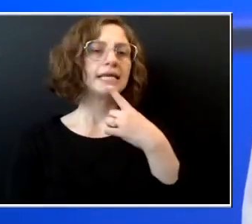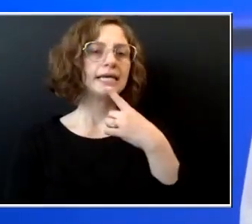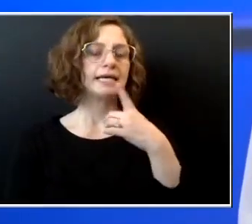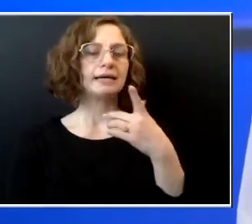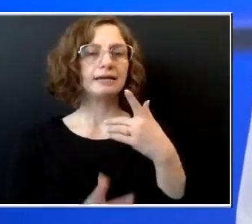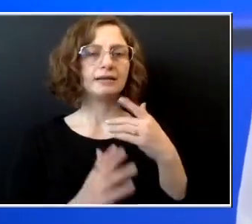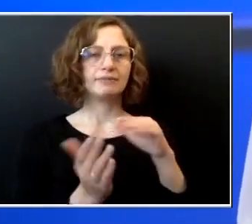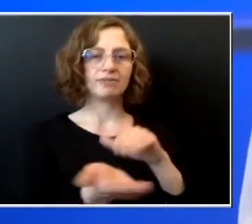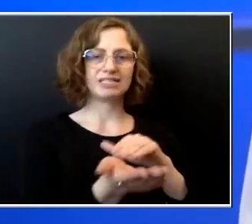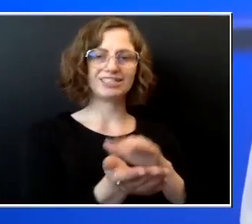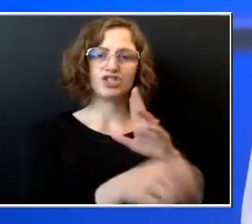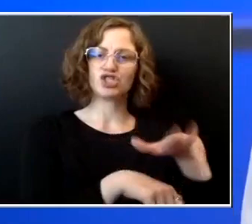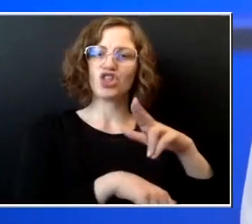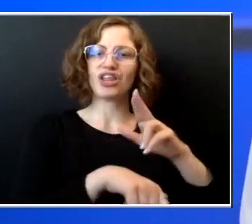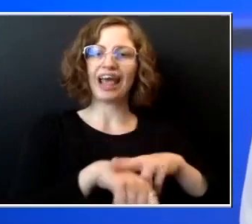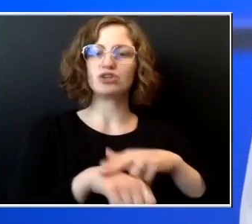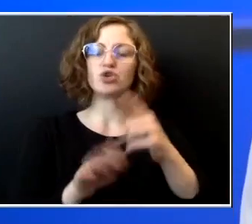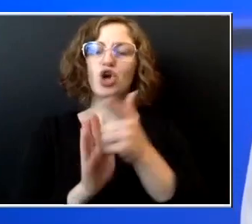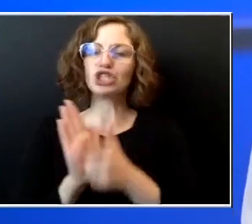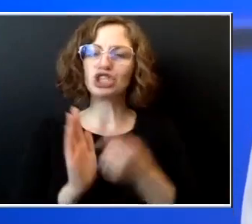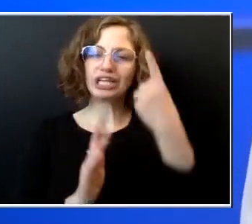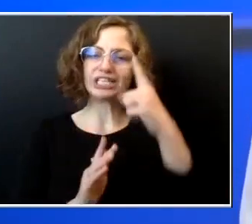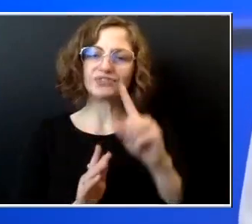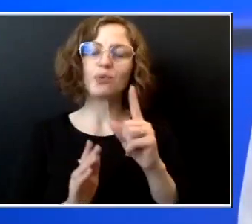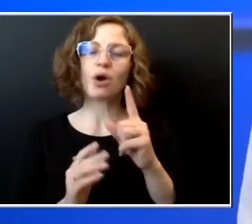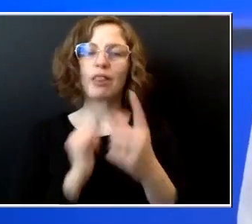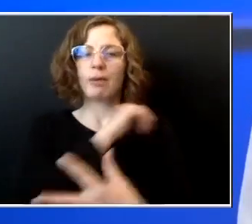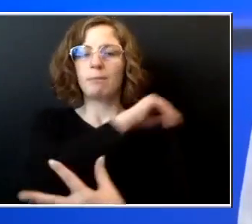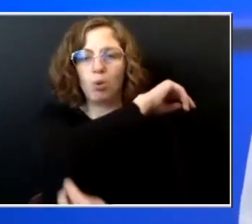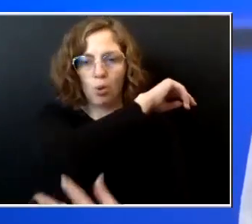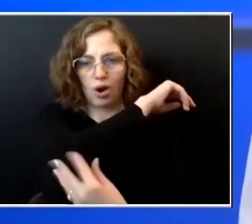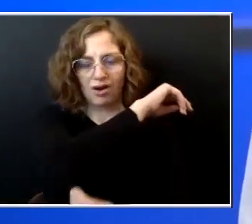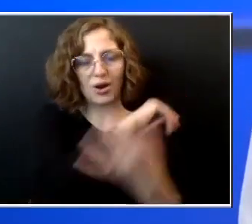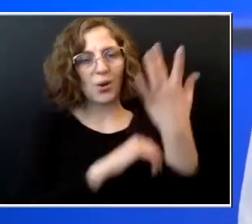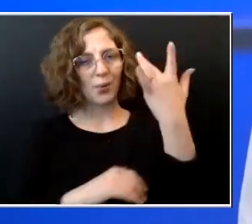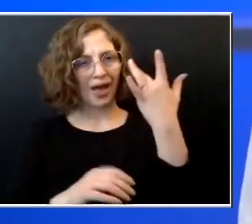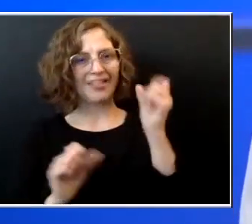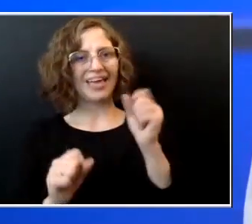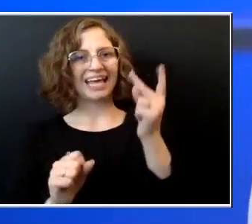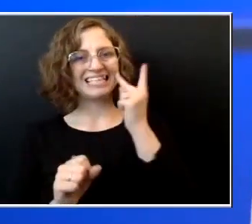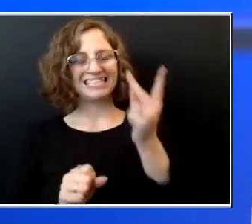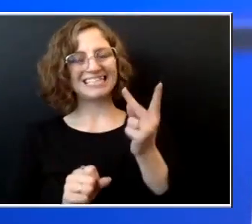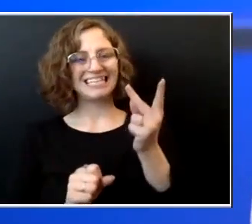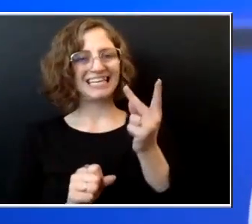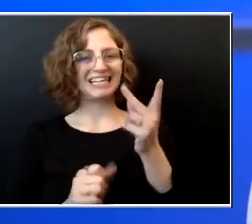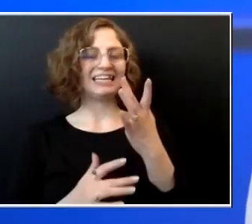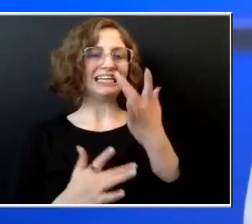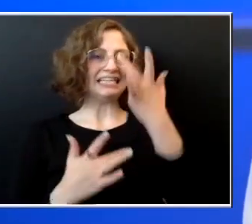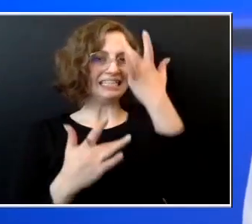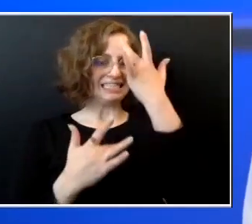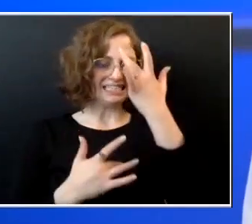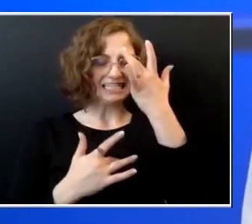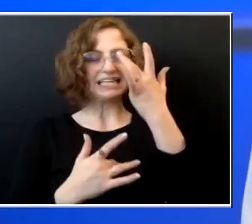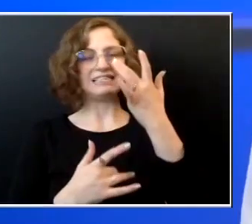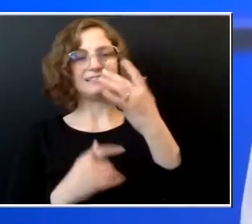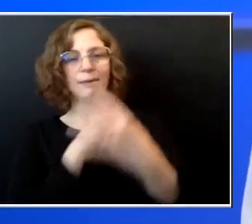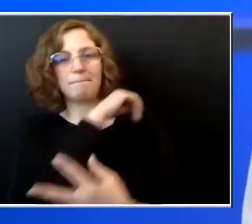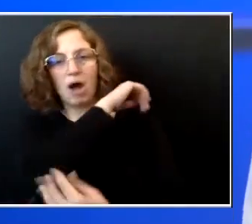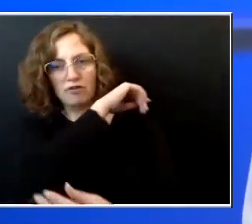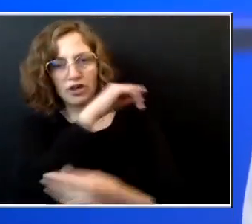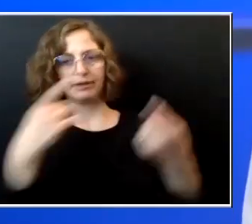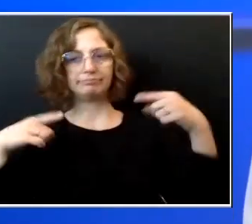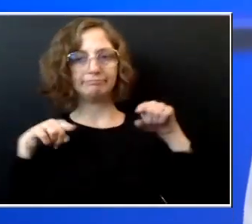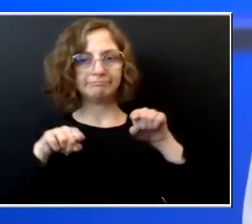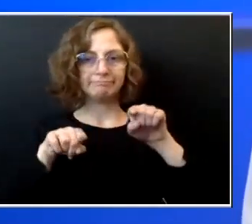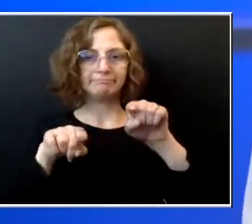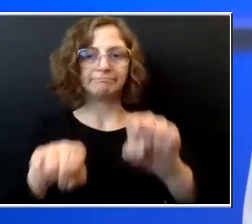that disease, illness, and poverty track together, and that medicine can be a place to